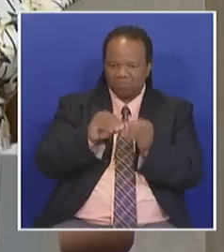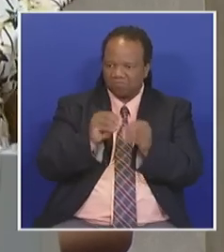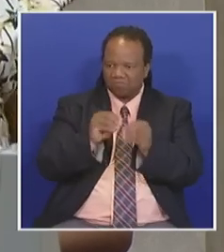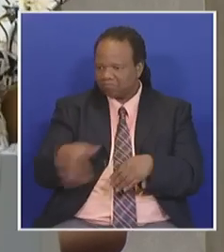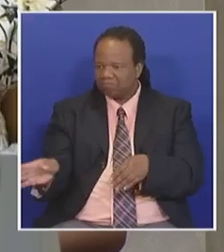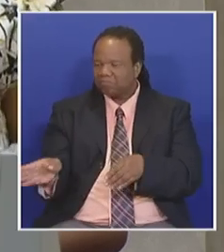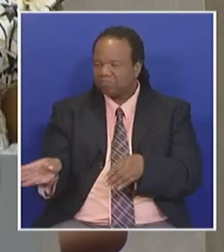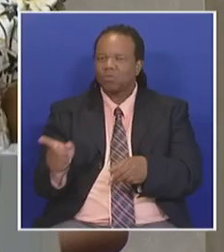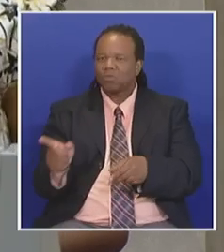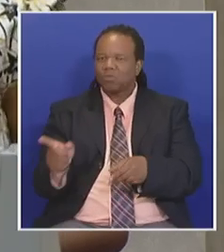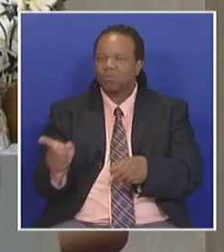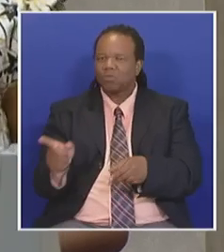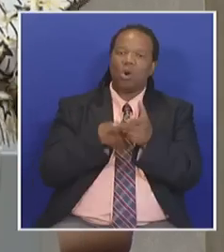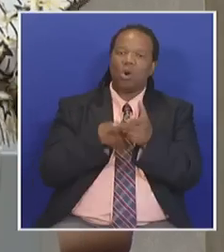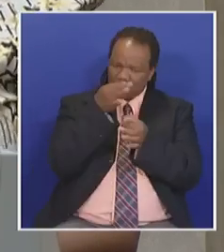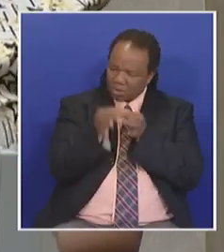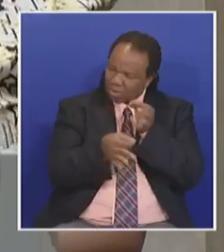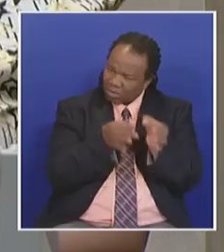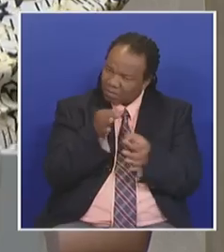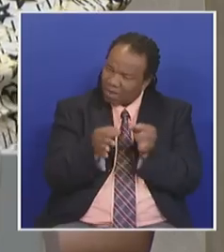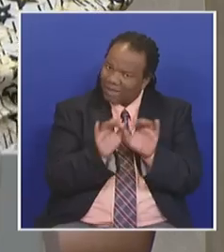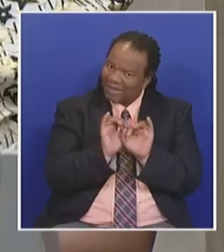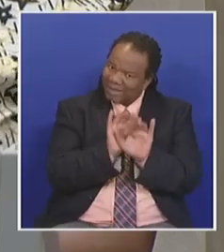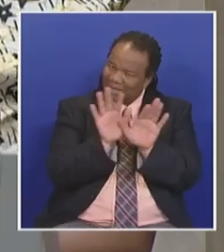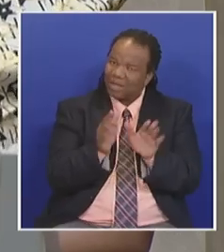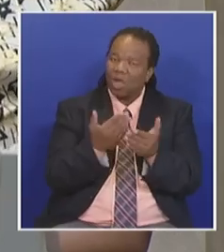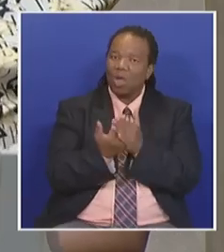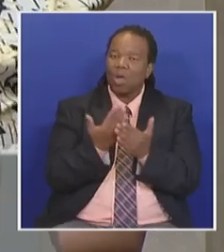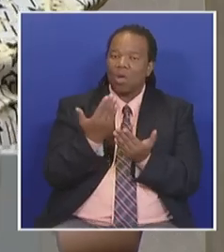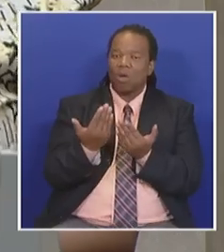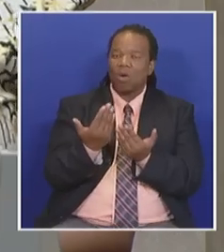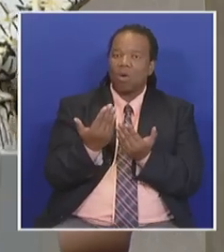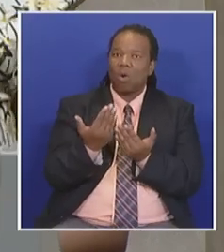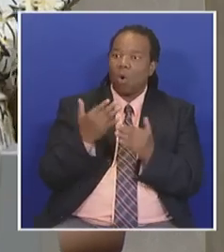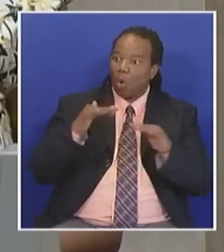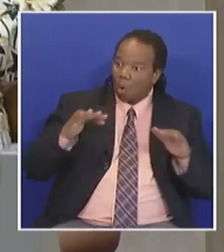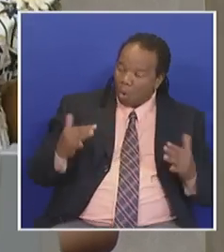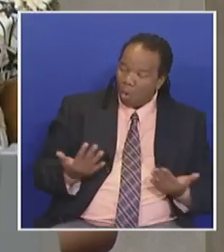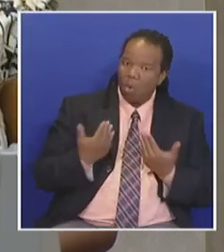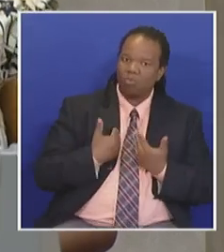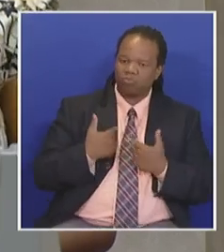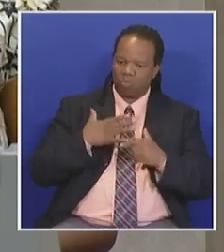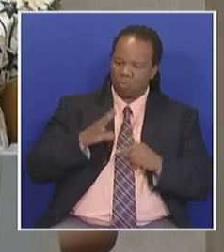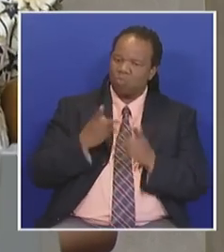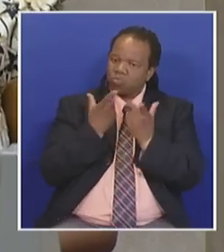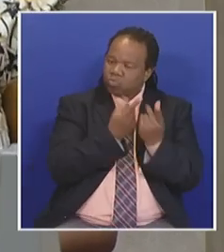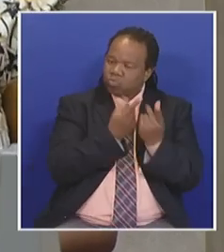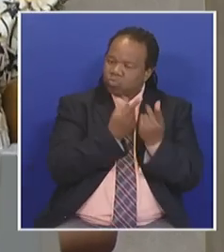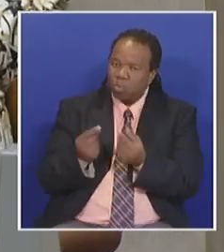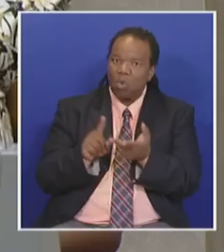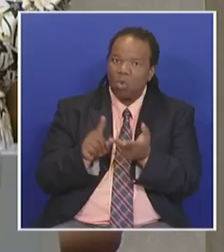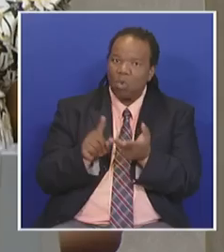to clarify the provisions relating to the determination and declaration of the